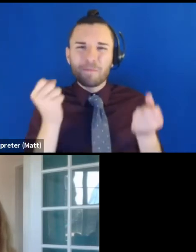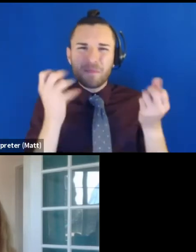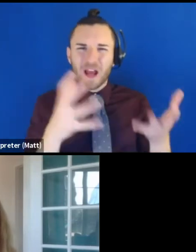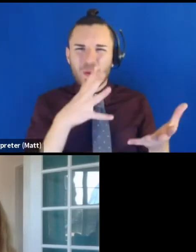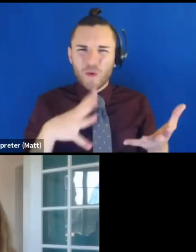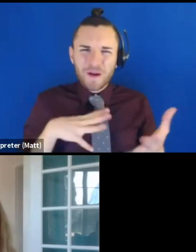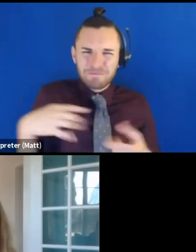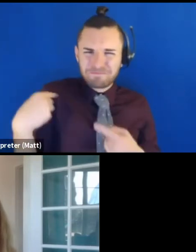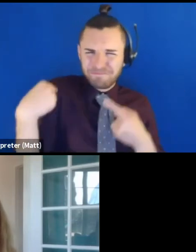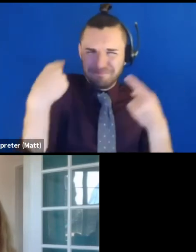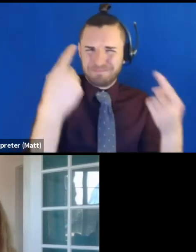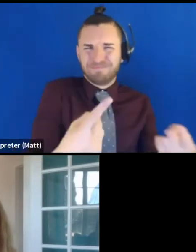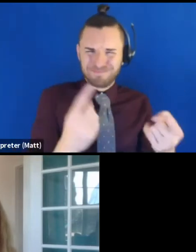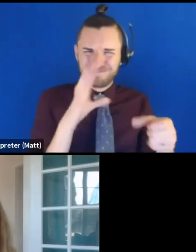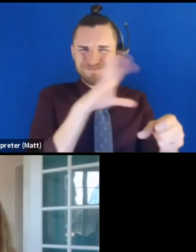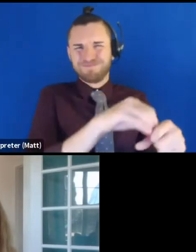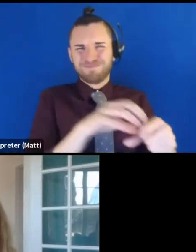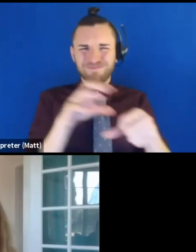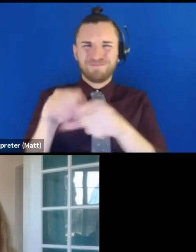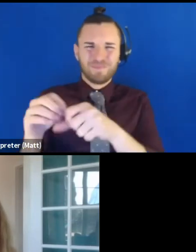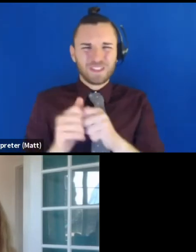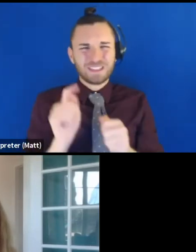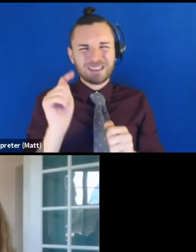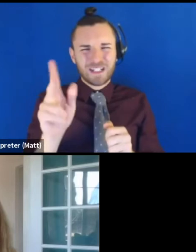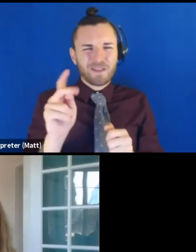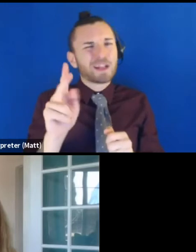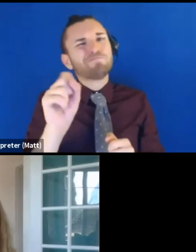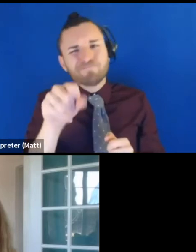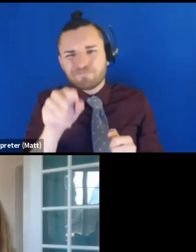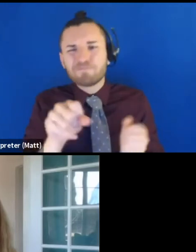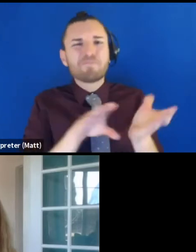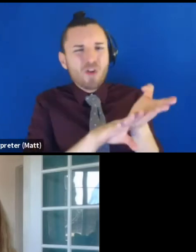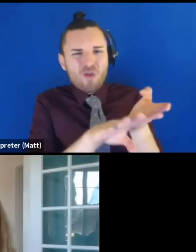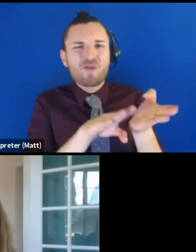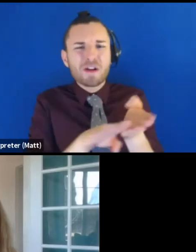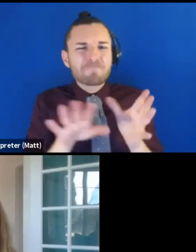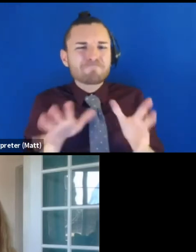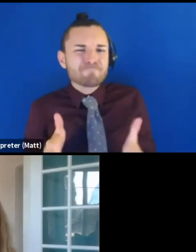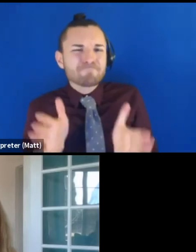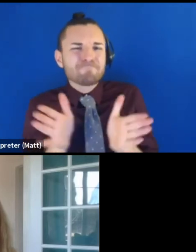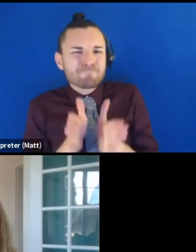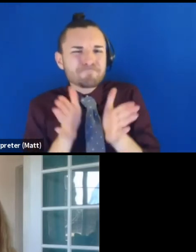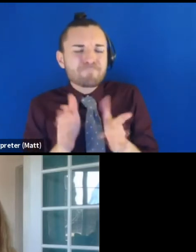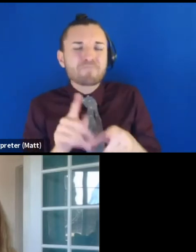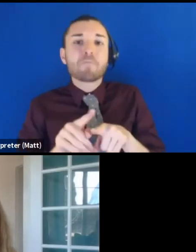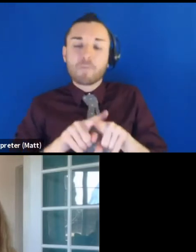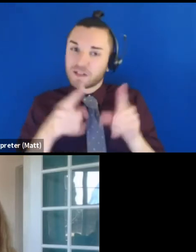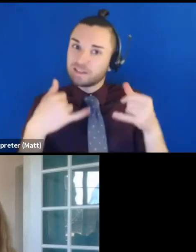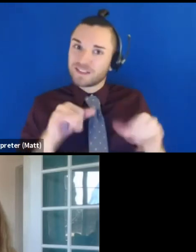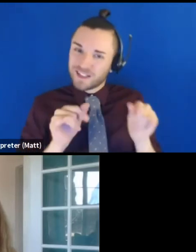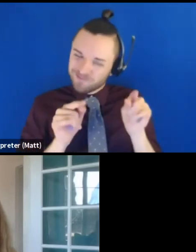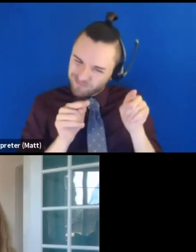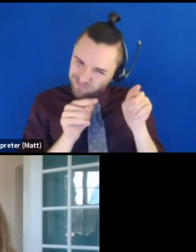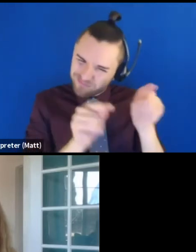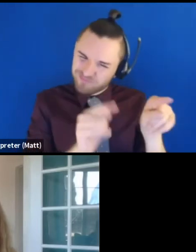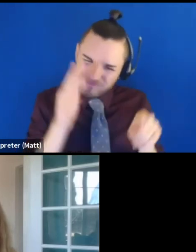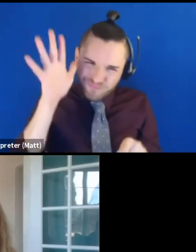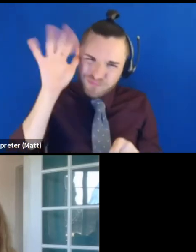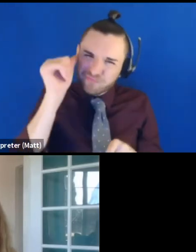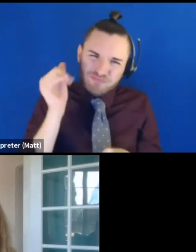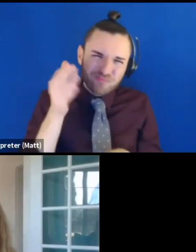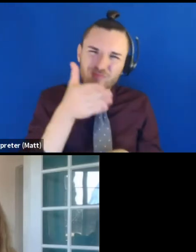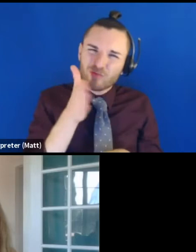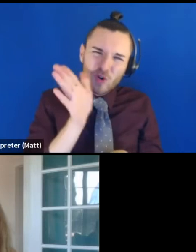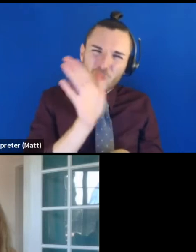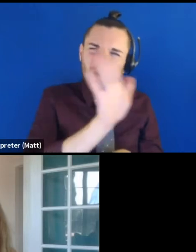were the vast minority in TV writers, but they were there all along, but they had to express themselves in different forms, not